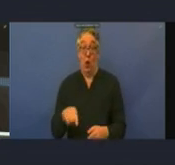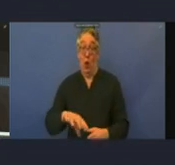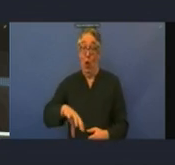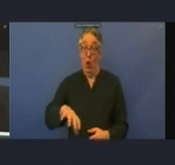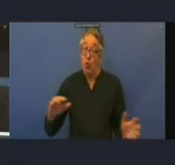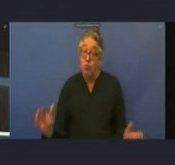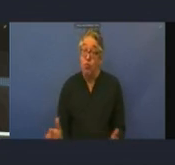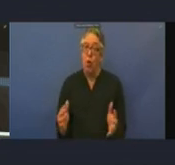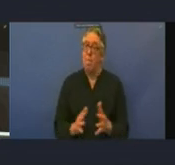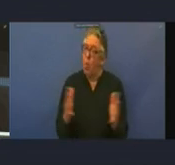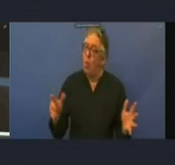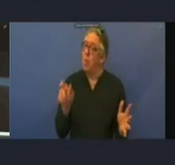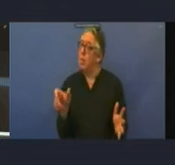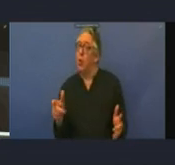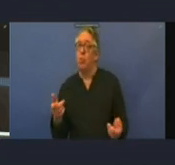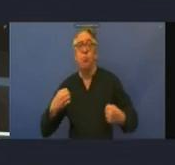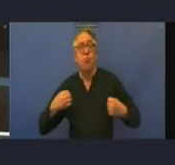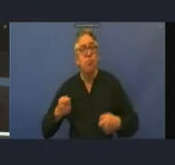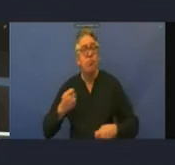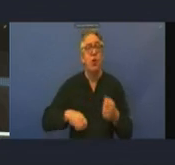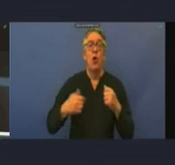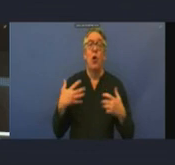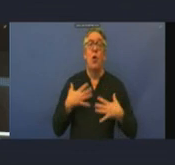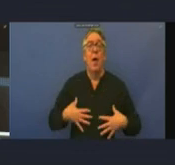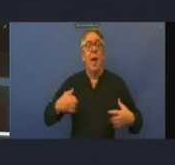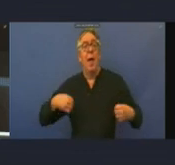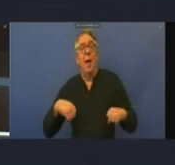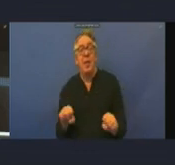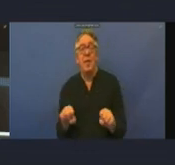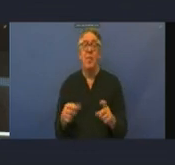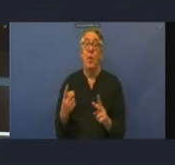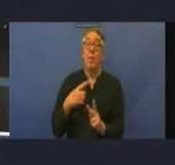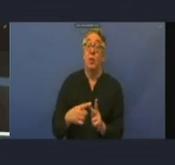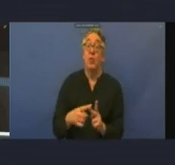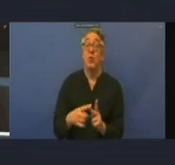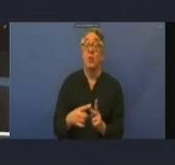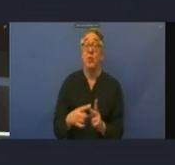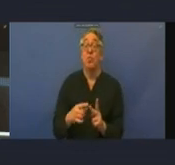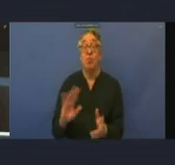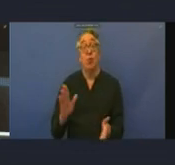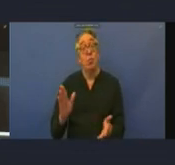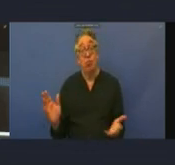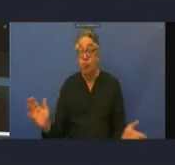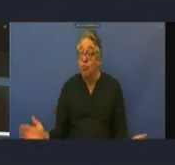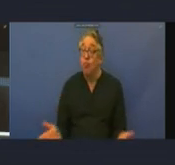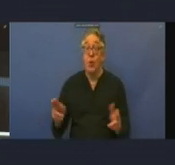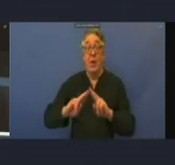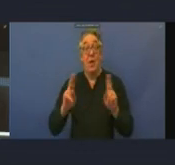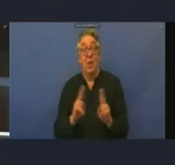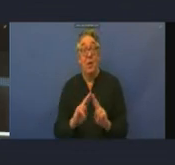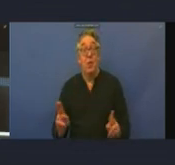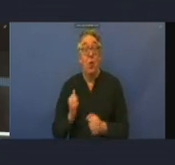to promote social inclusion and positive value to sport, and to foster international cooperation through